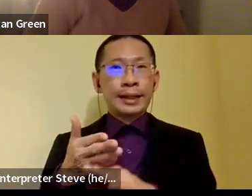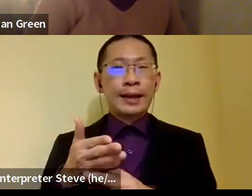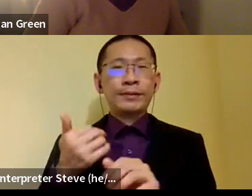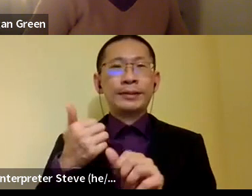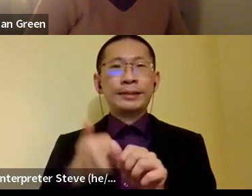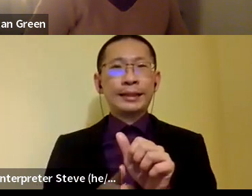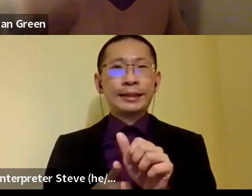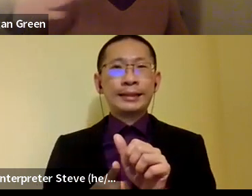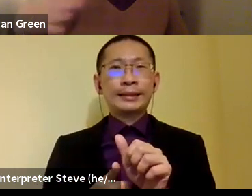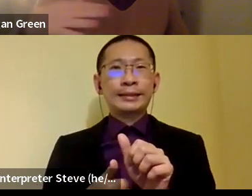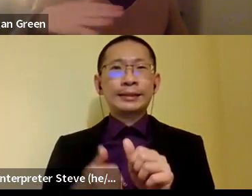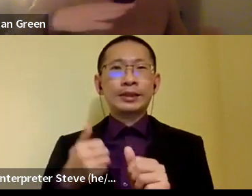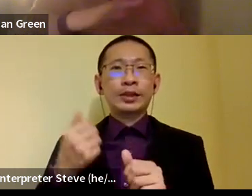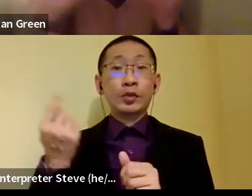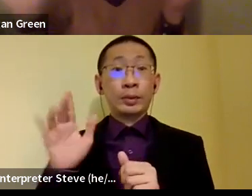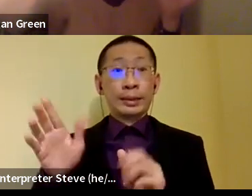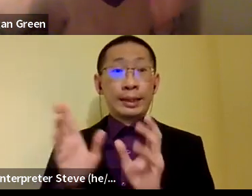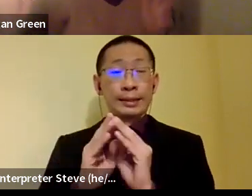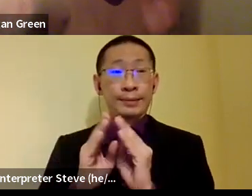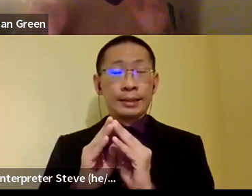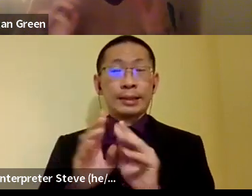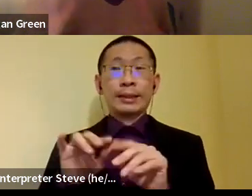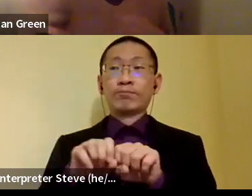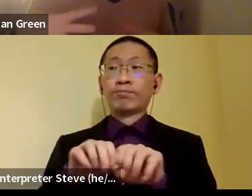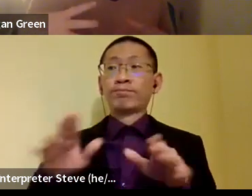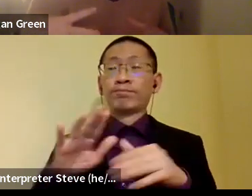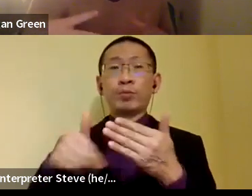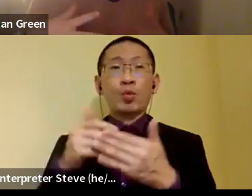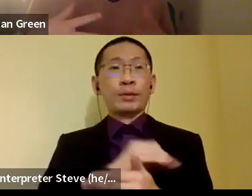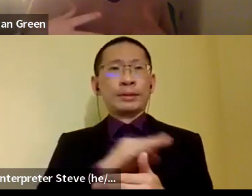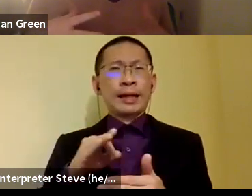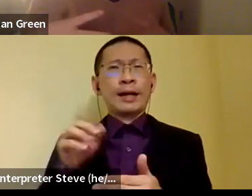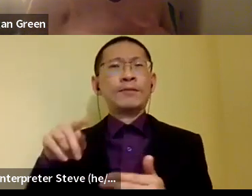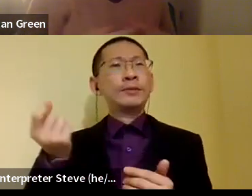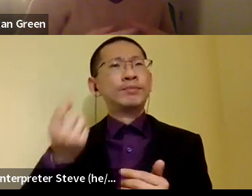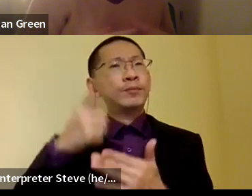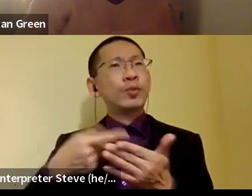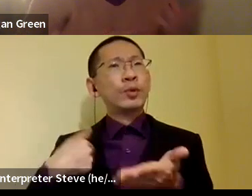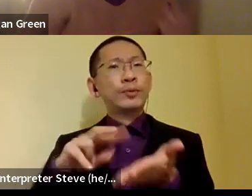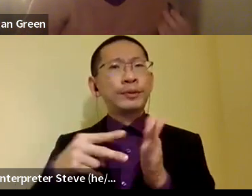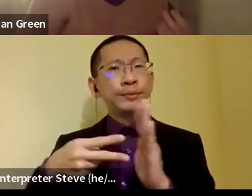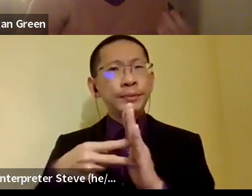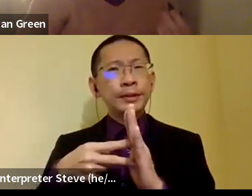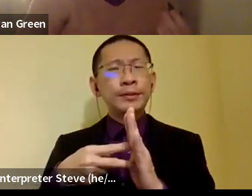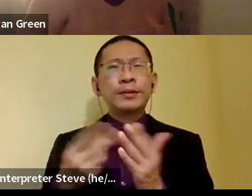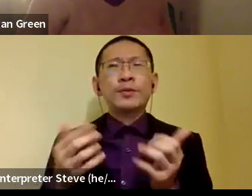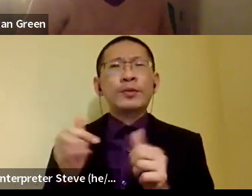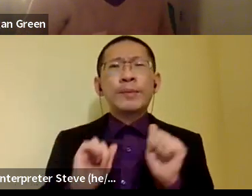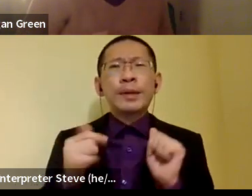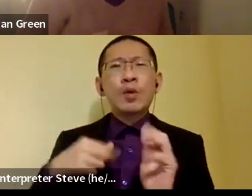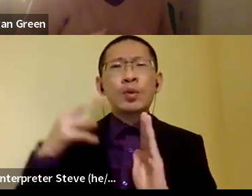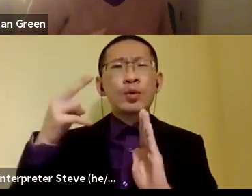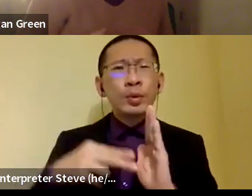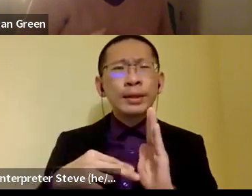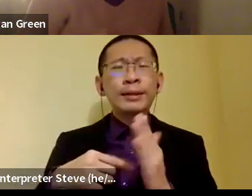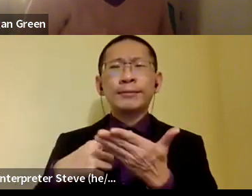each Tuesday's meeting that goes out to the whole staff. So they'll see what we're talking about and what play we're reading and talking